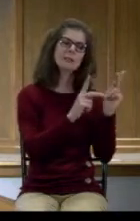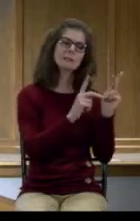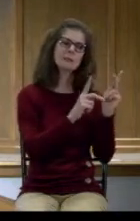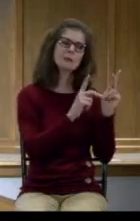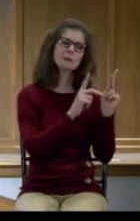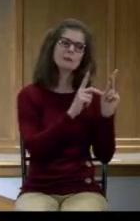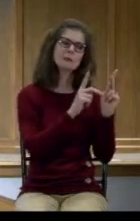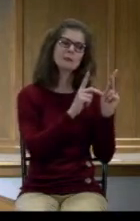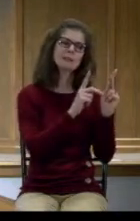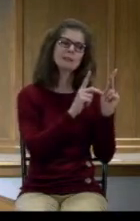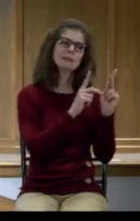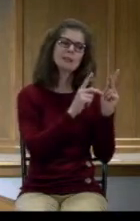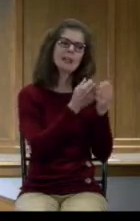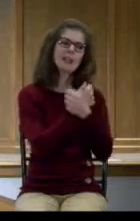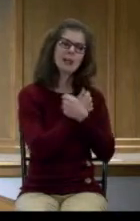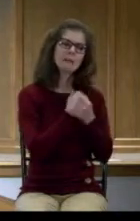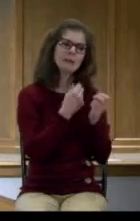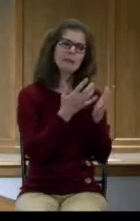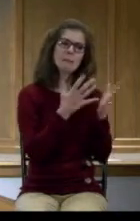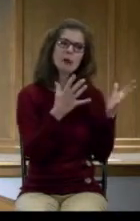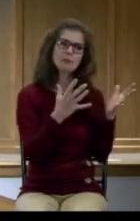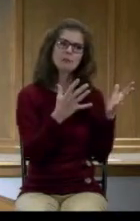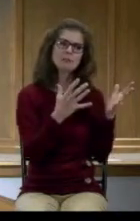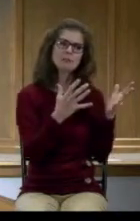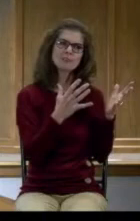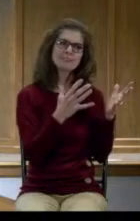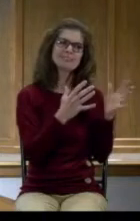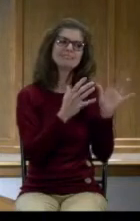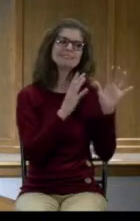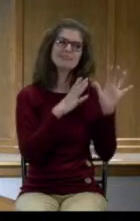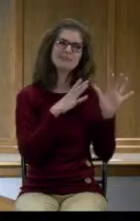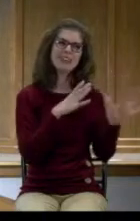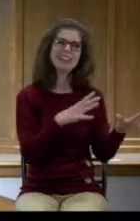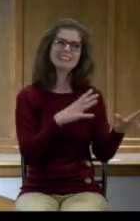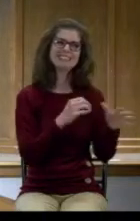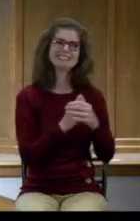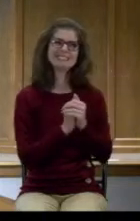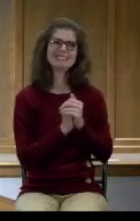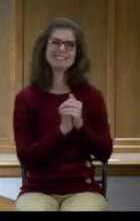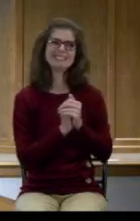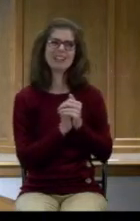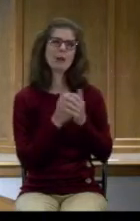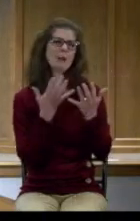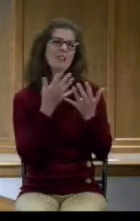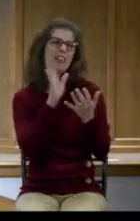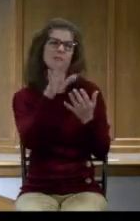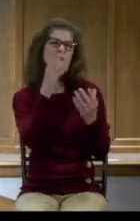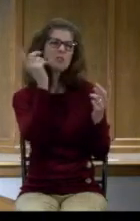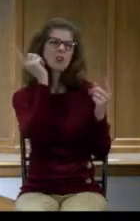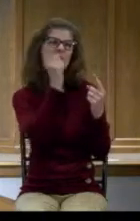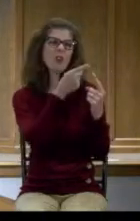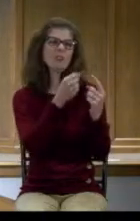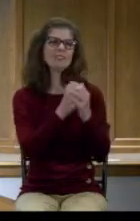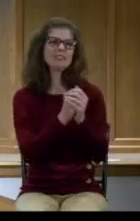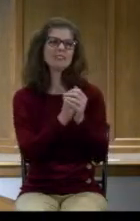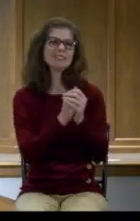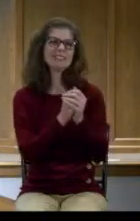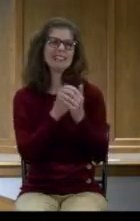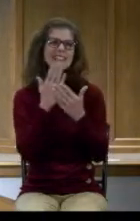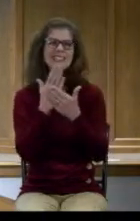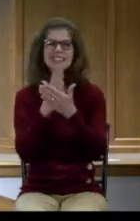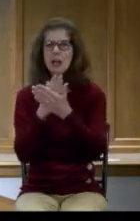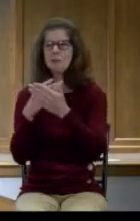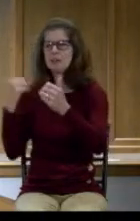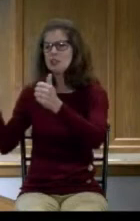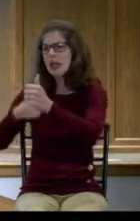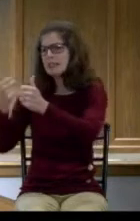they love me the most. And so what I'm saying is, what if you made that your goal this year? You just stopped chasing and you started planting and